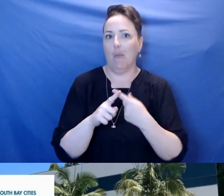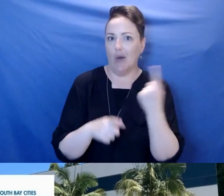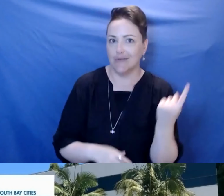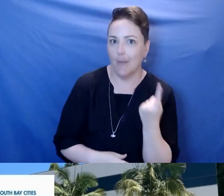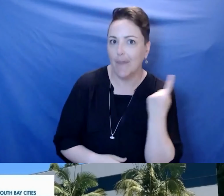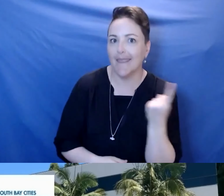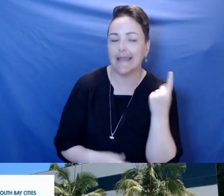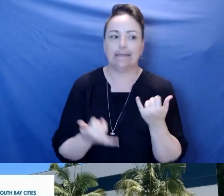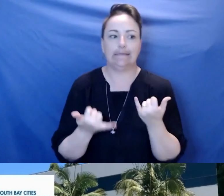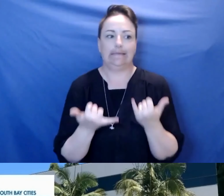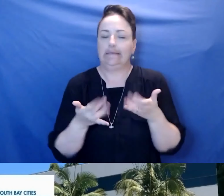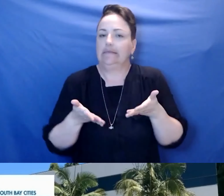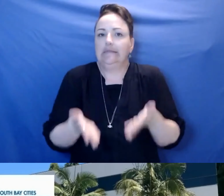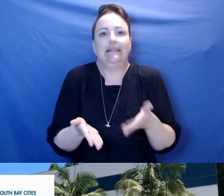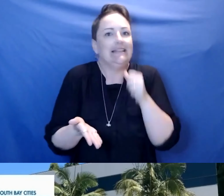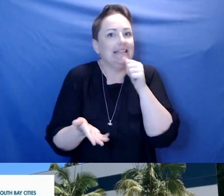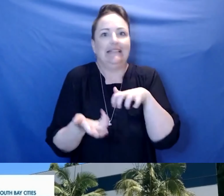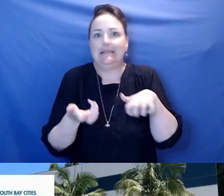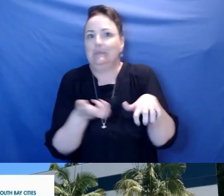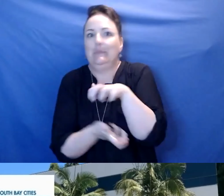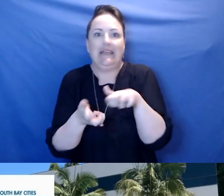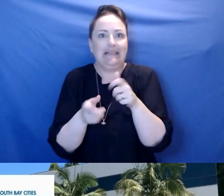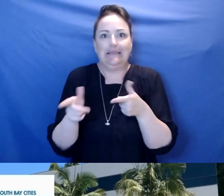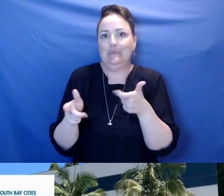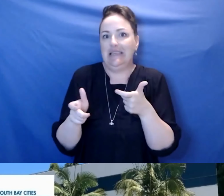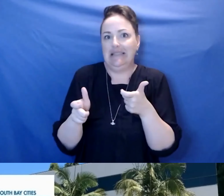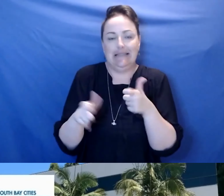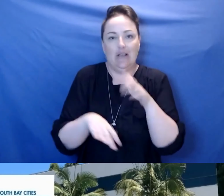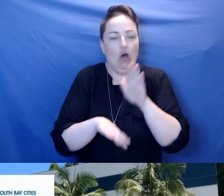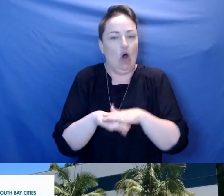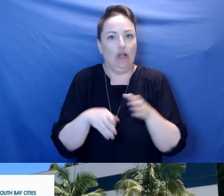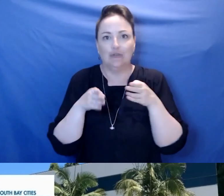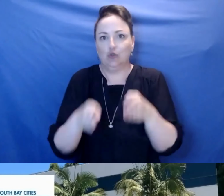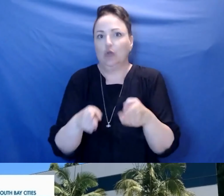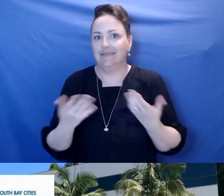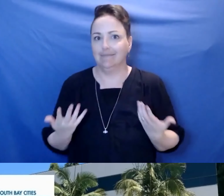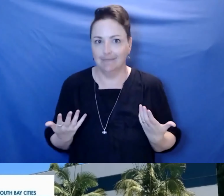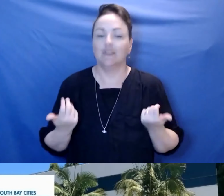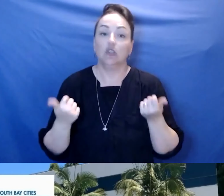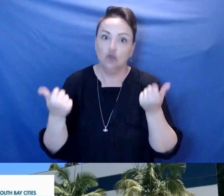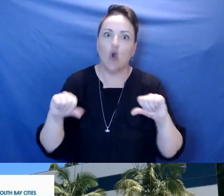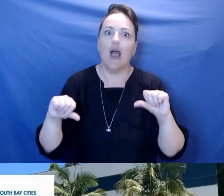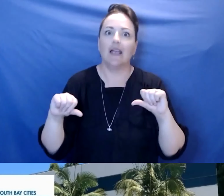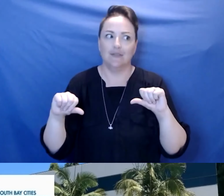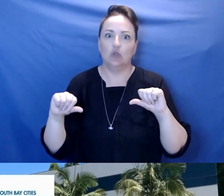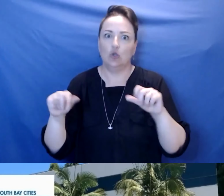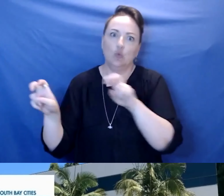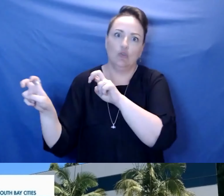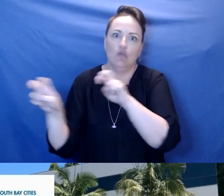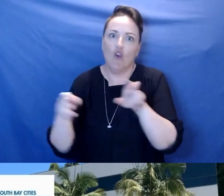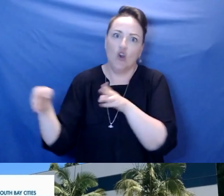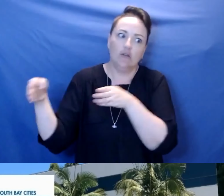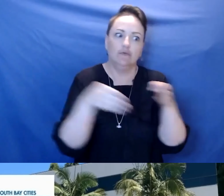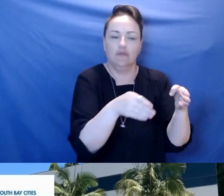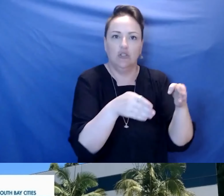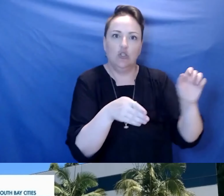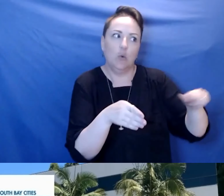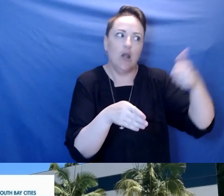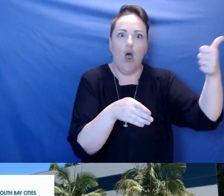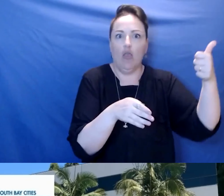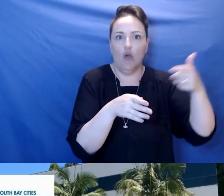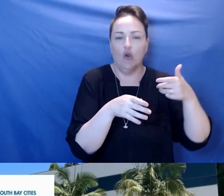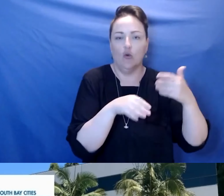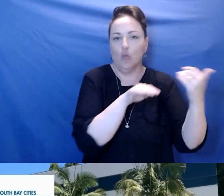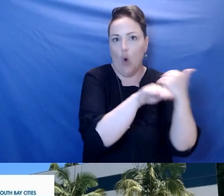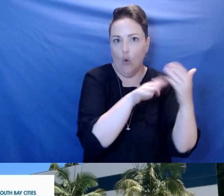that doesn't mix speeds on streets. It tries to divert the slow traffic to its own sort of roadway. And we're doing it through sharrows